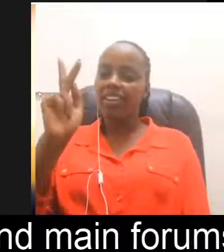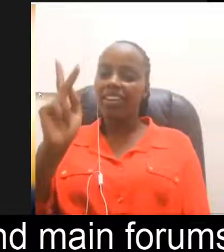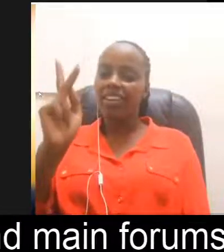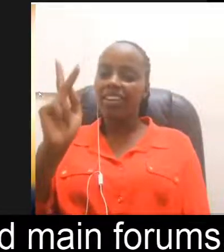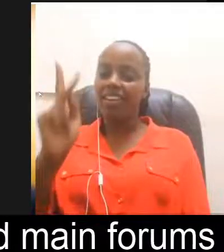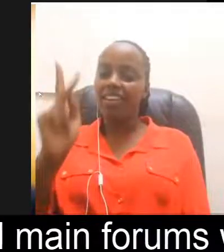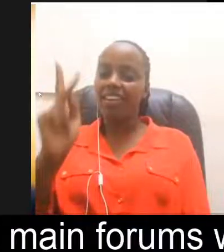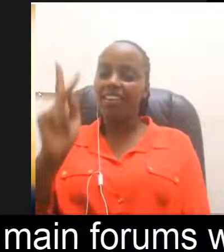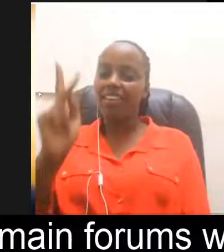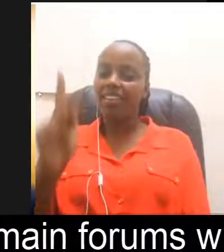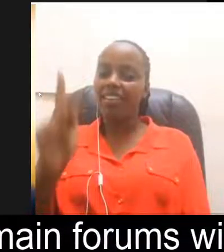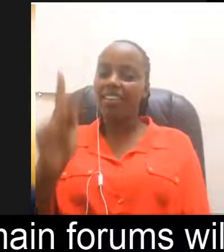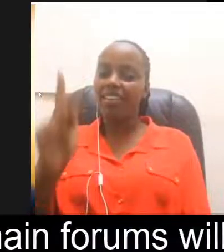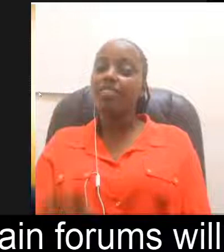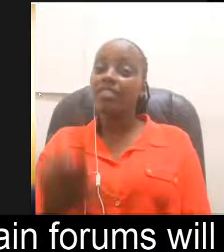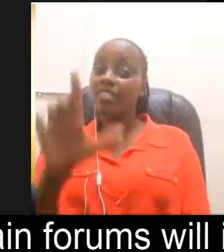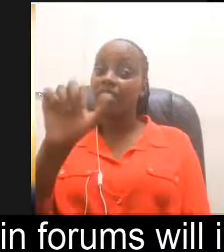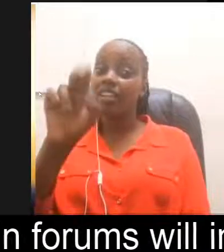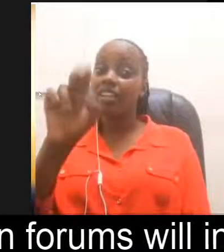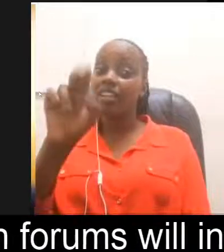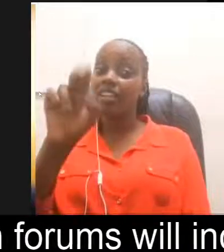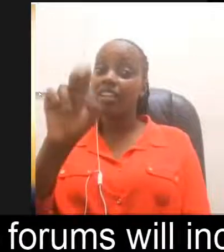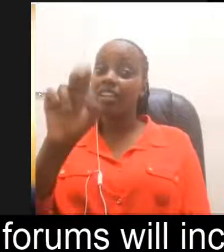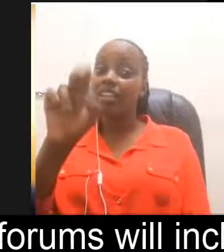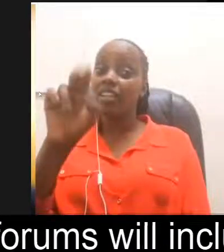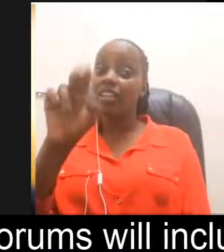Lynette, are you still there?